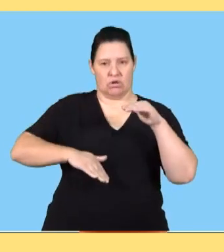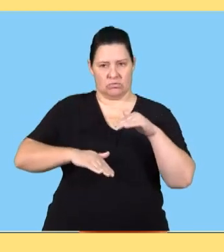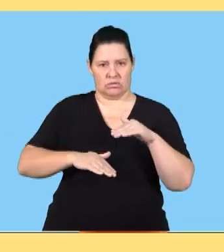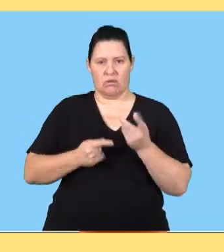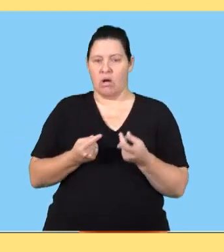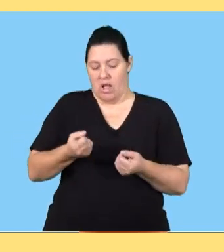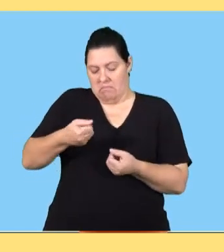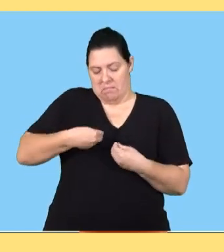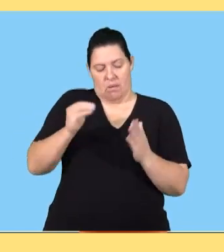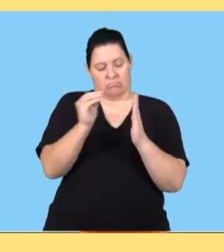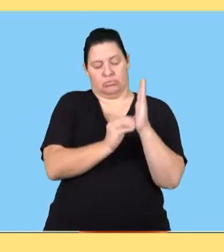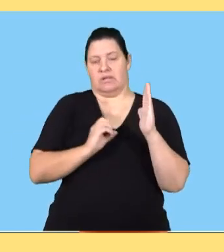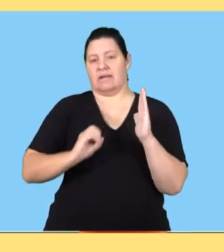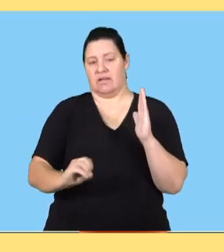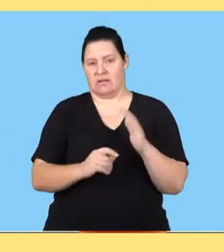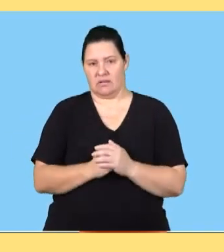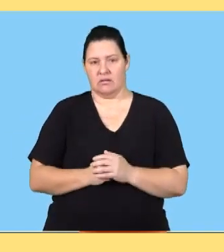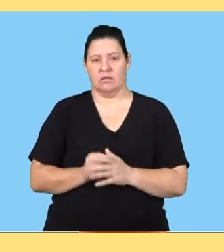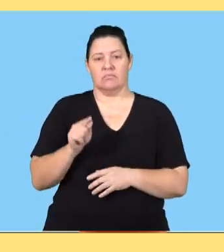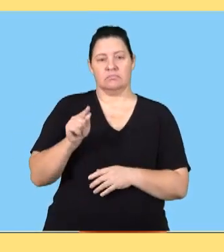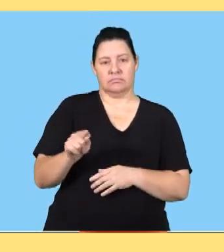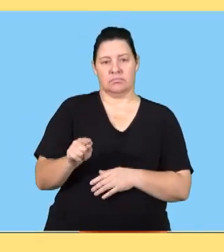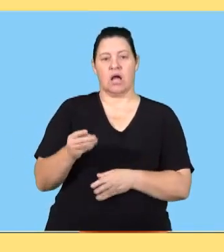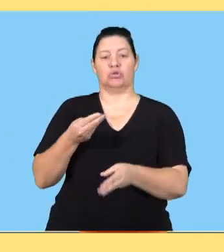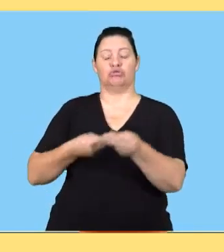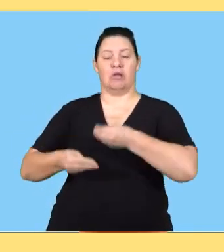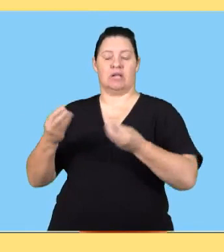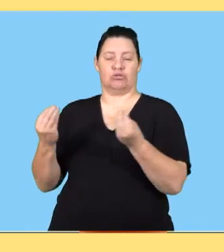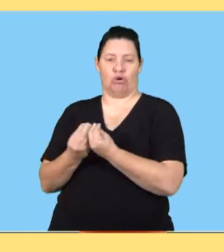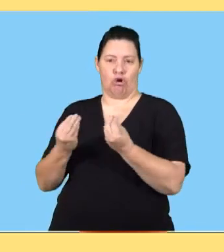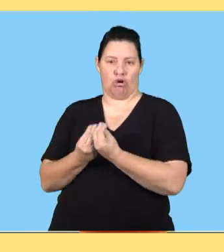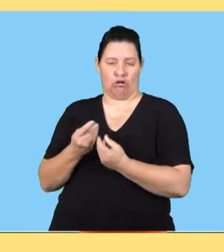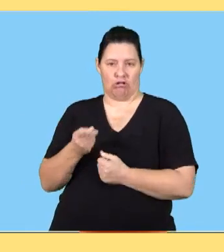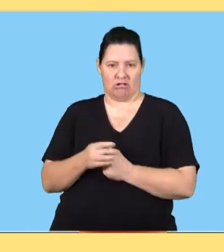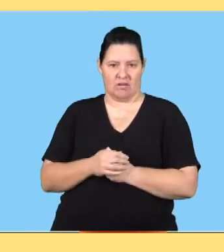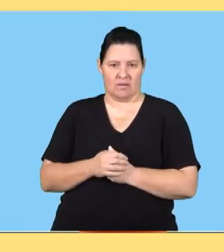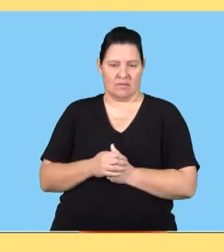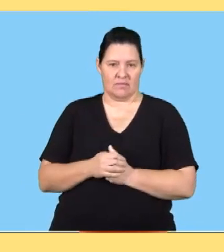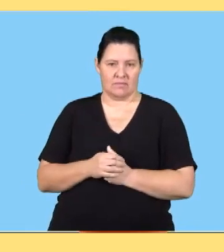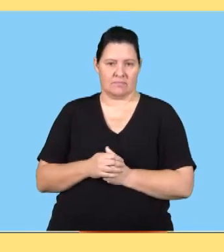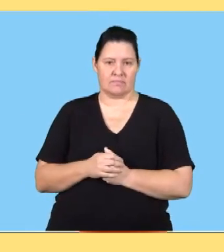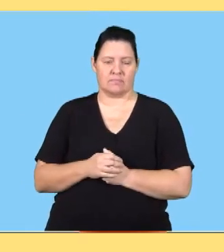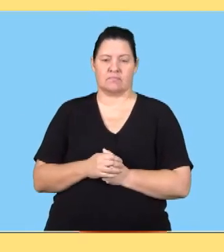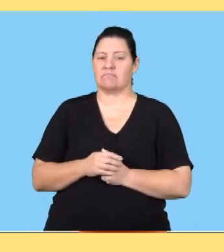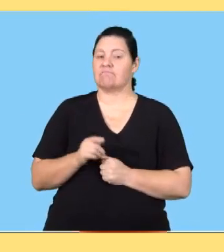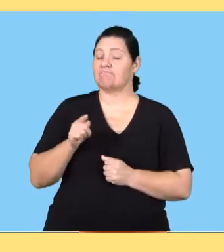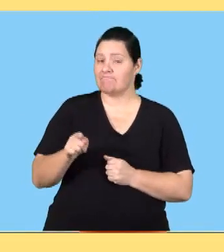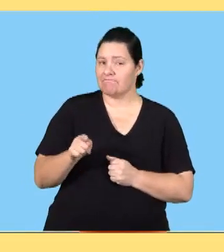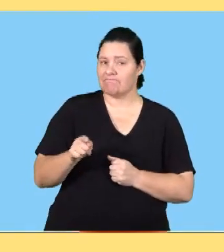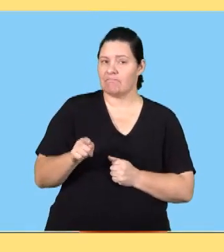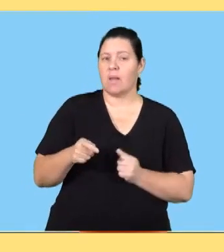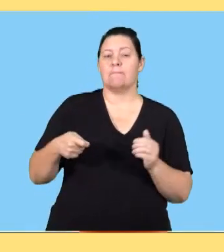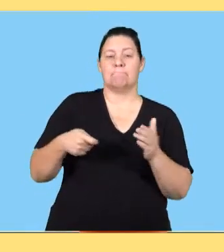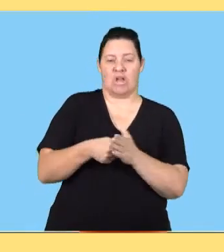trade discount that was not recorded. So we would then come and then we say, what was this for? This